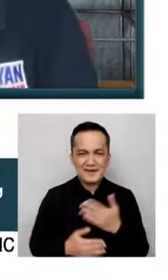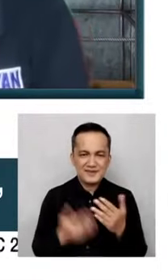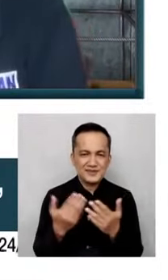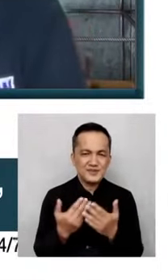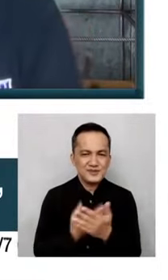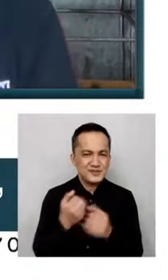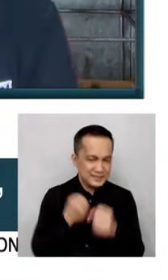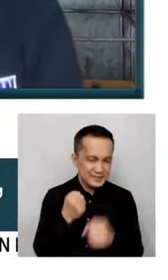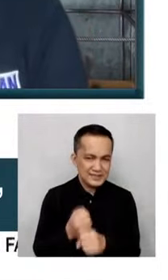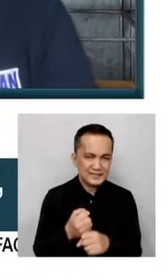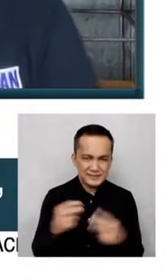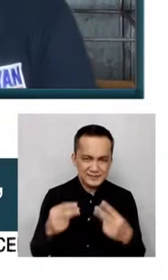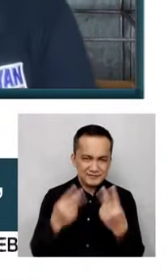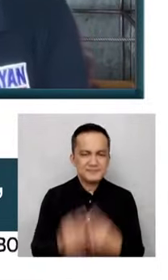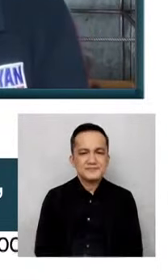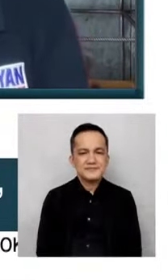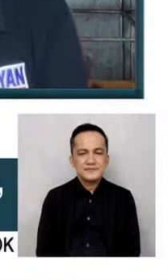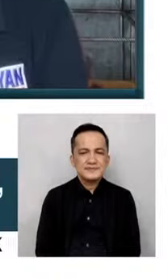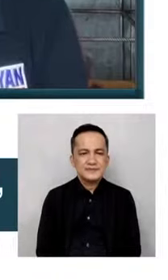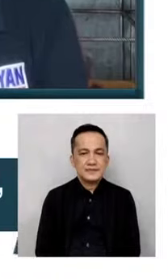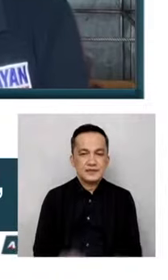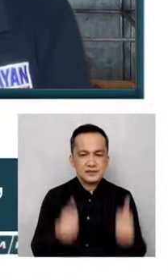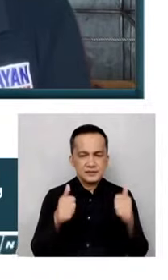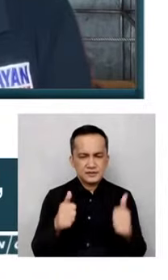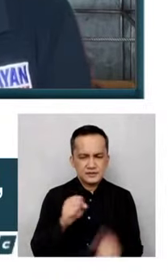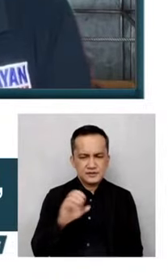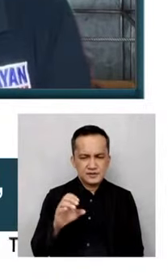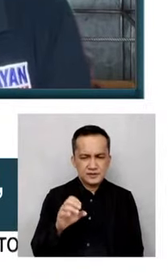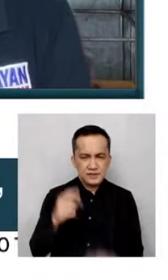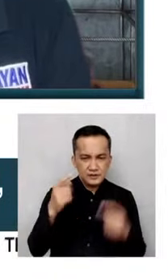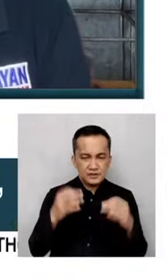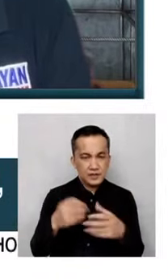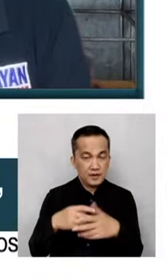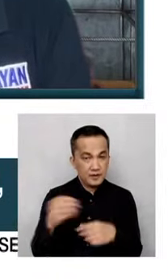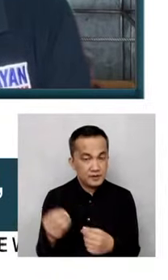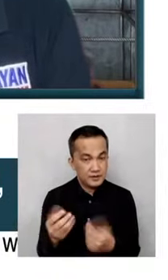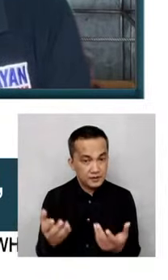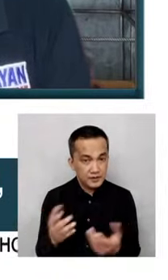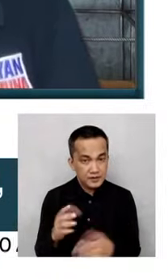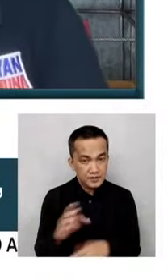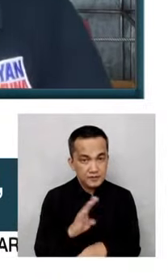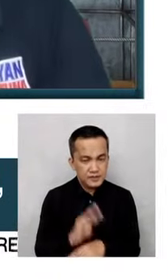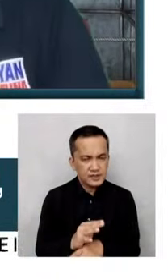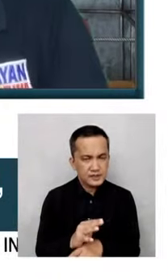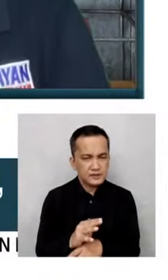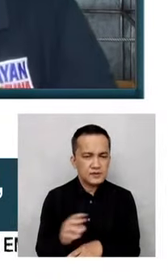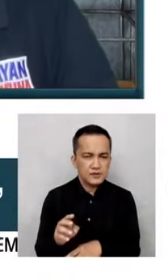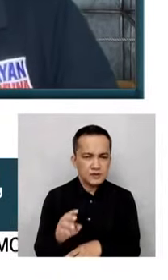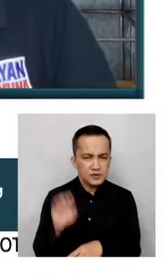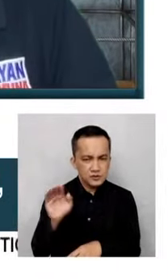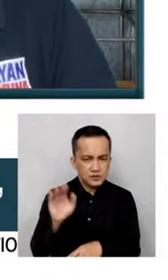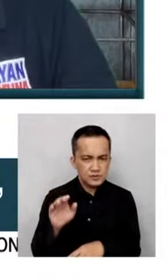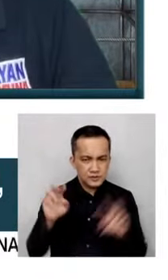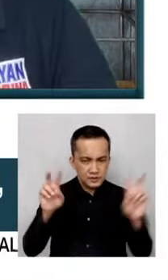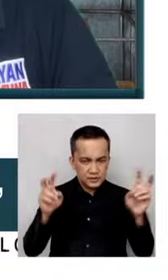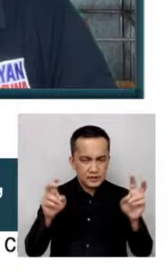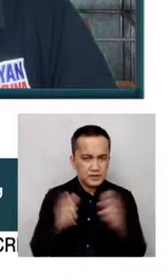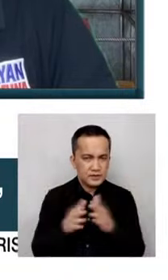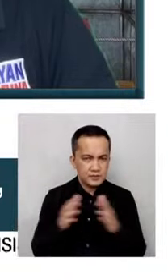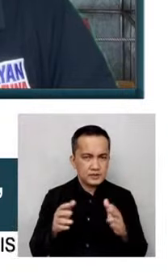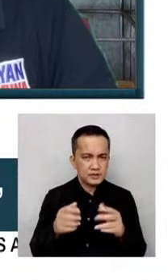lahat ng nakikinig. All right. So this Supreme Court ruling coming out, Bayan calls this a major victory, but